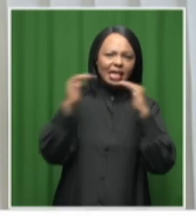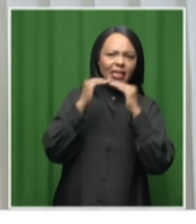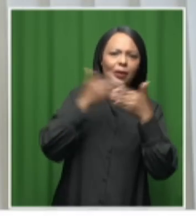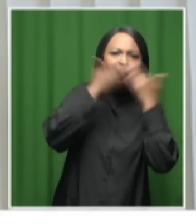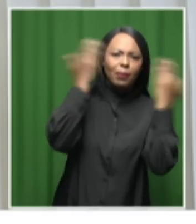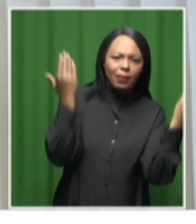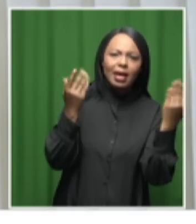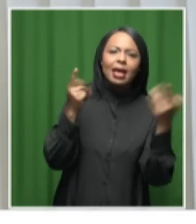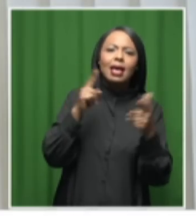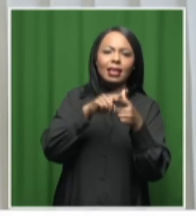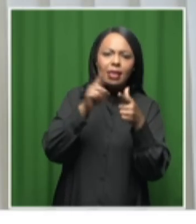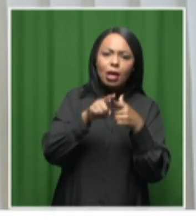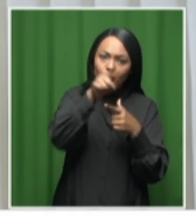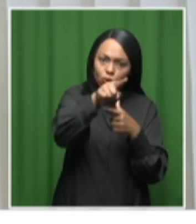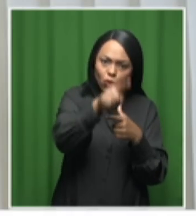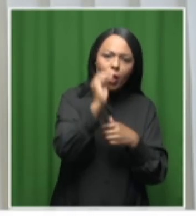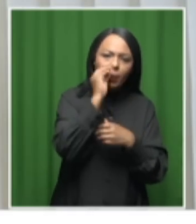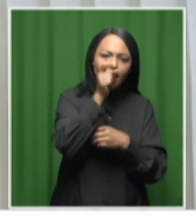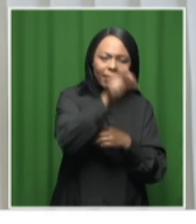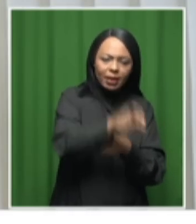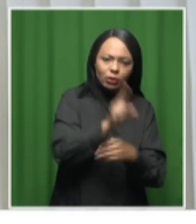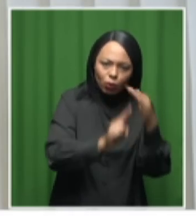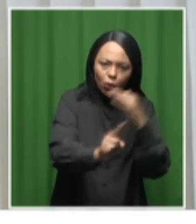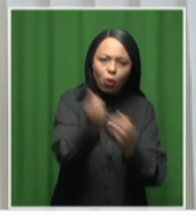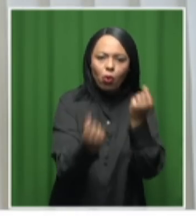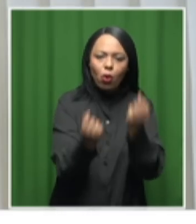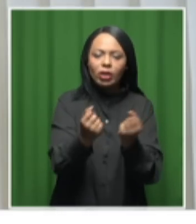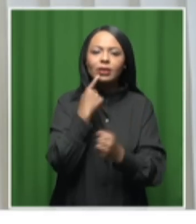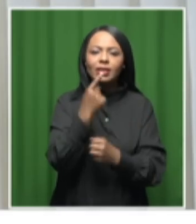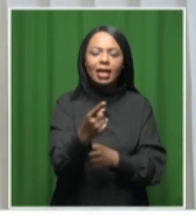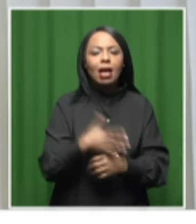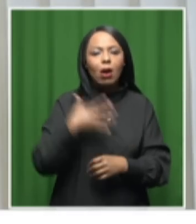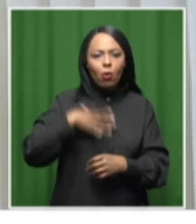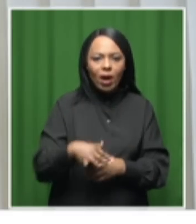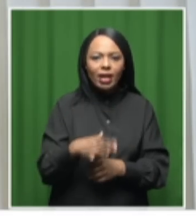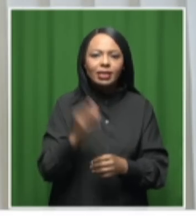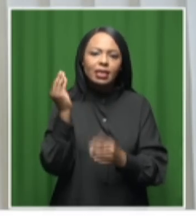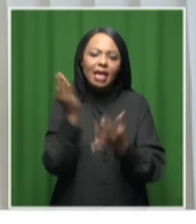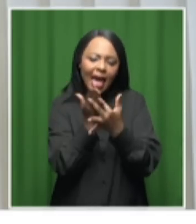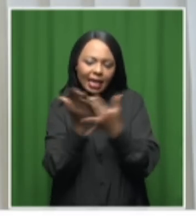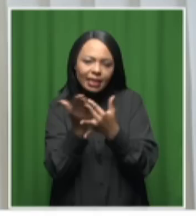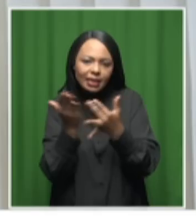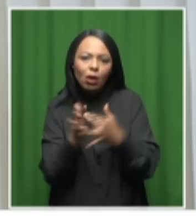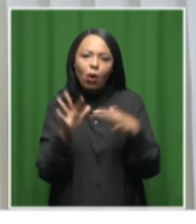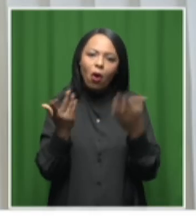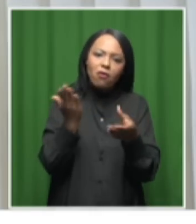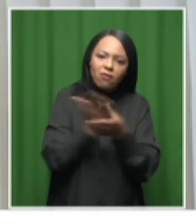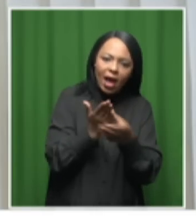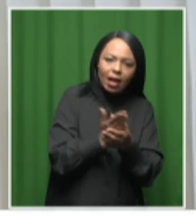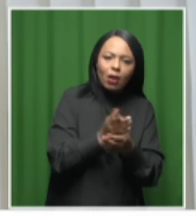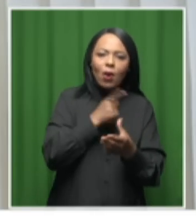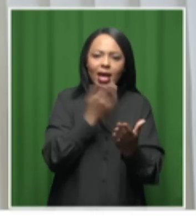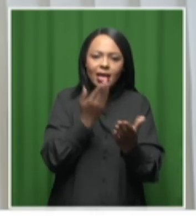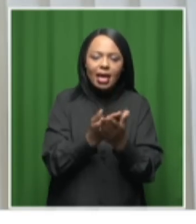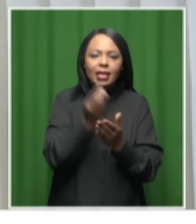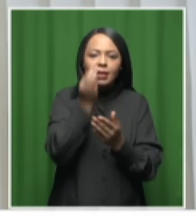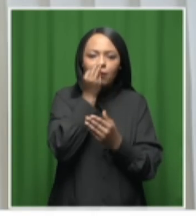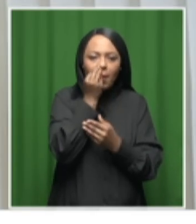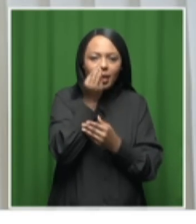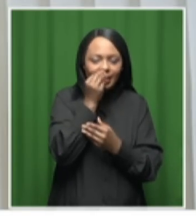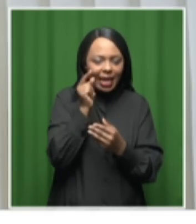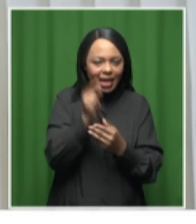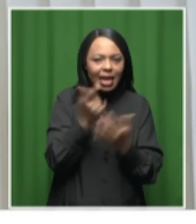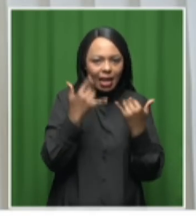then you go to court and say, I want to have access to this particular case or court file so that I can be able to deal with the information